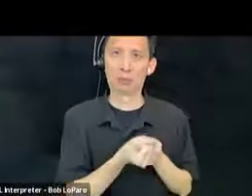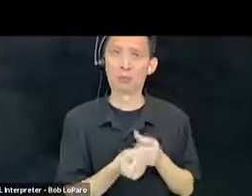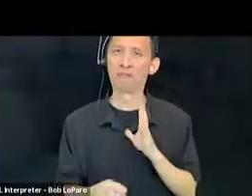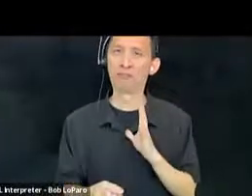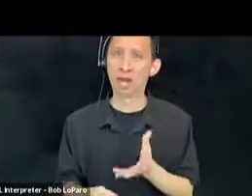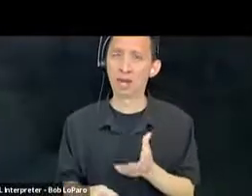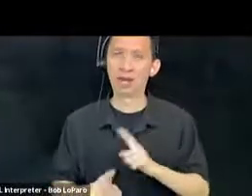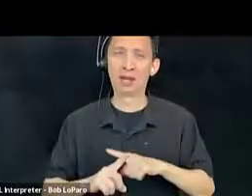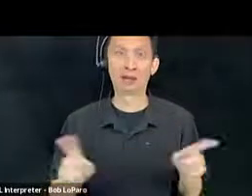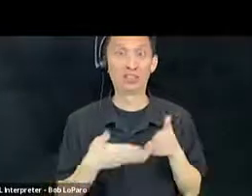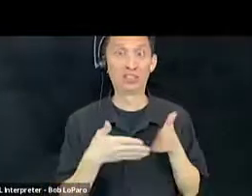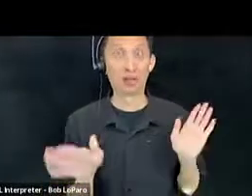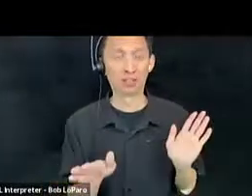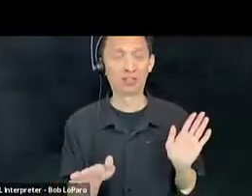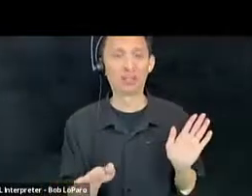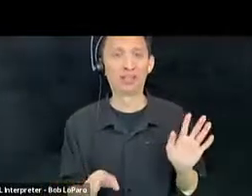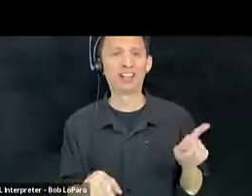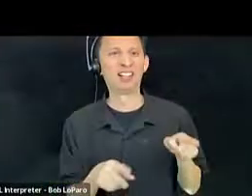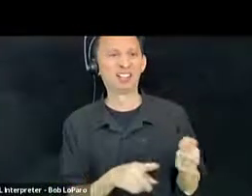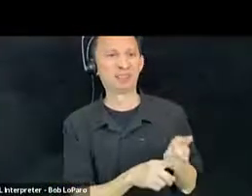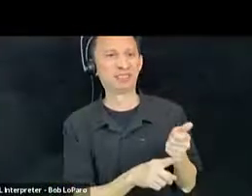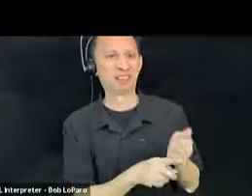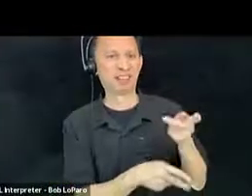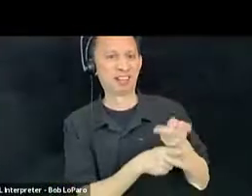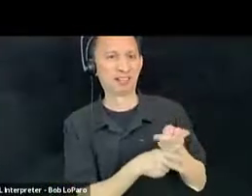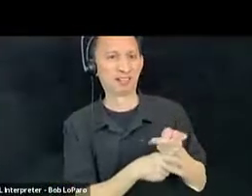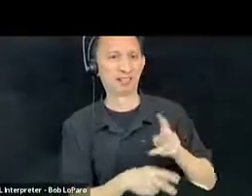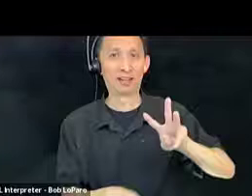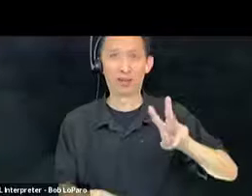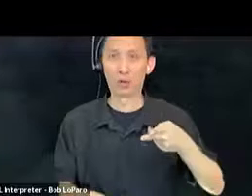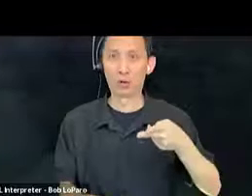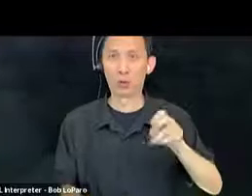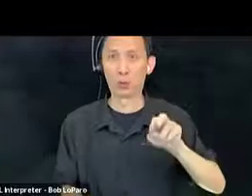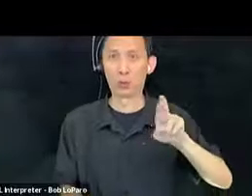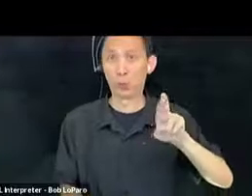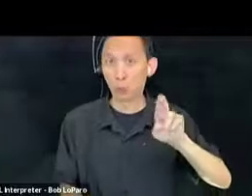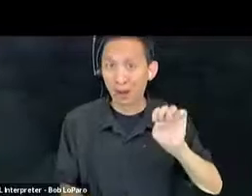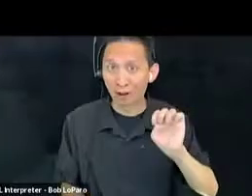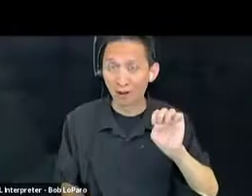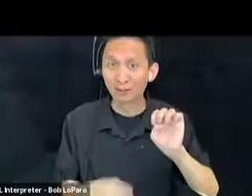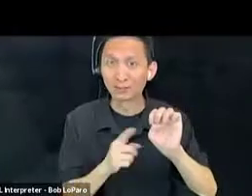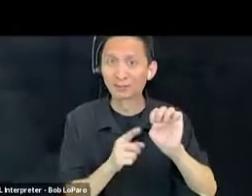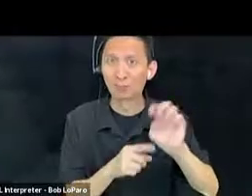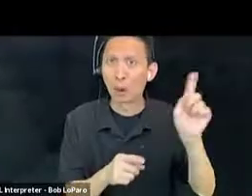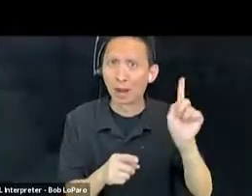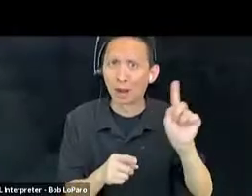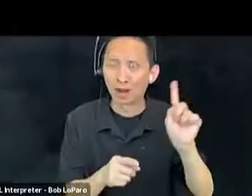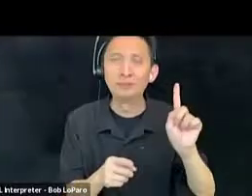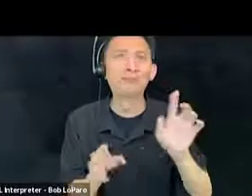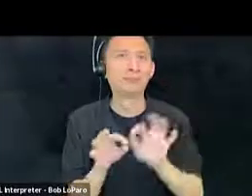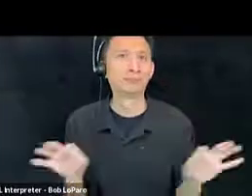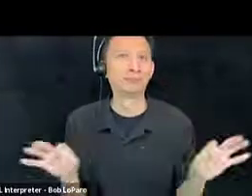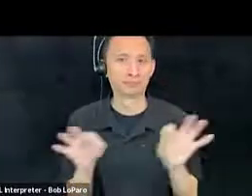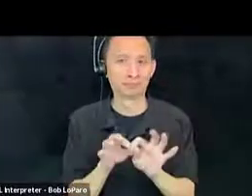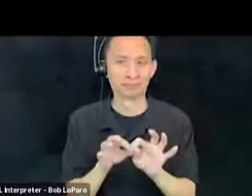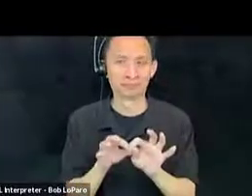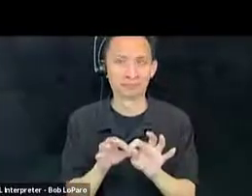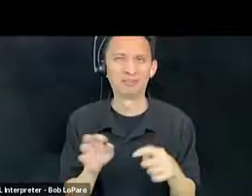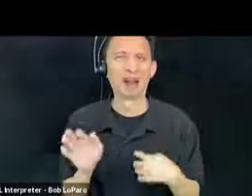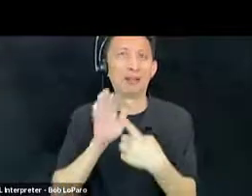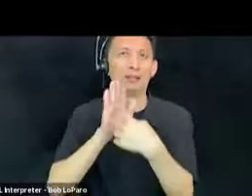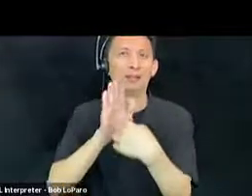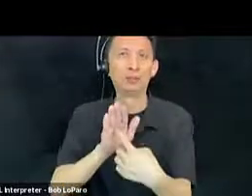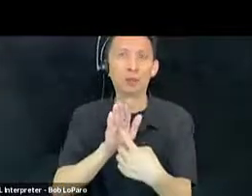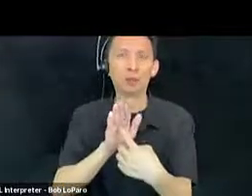So that where can be really, really important. And I'm going to show you a couple of examples of aware so that you guys can